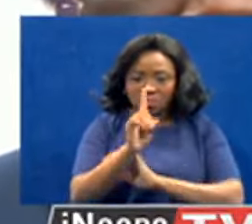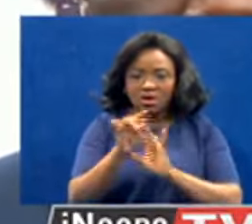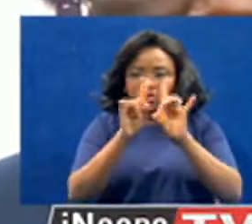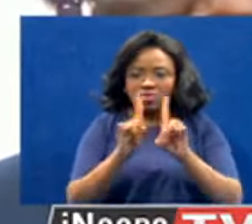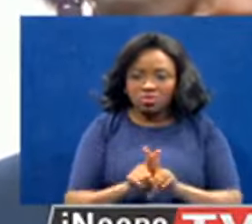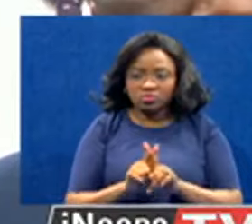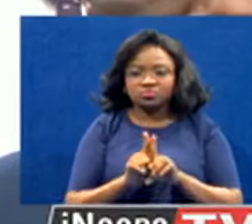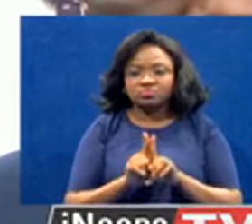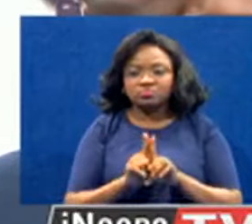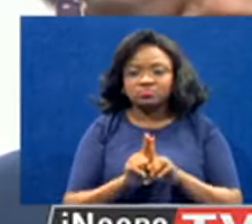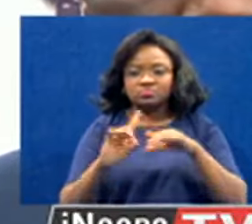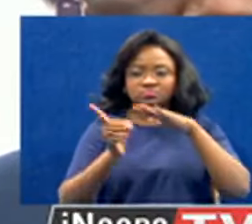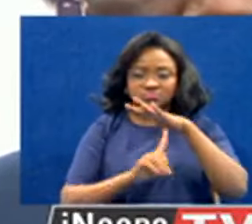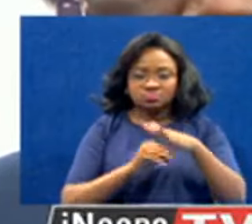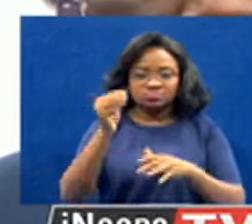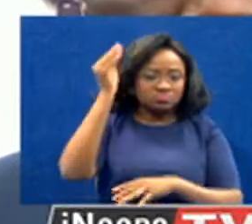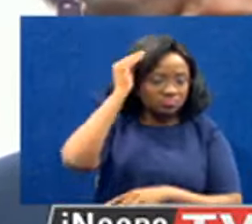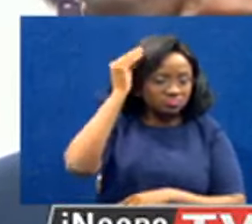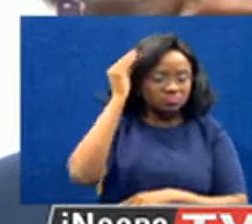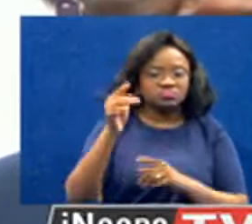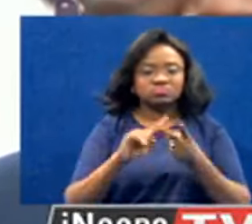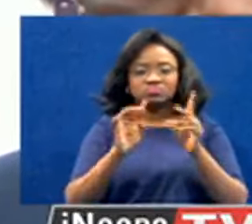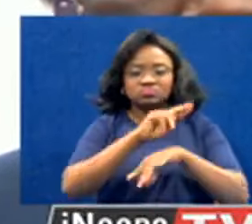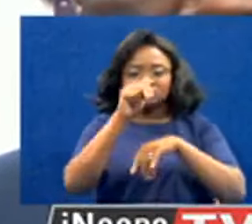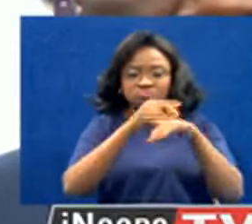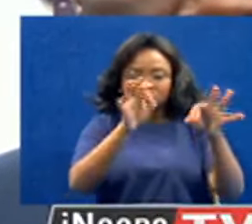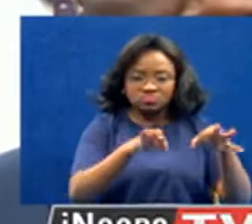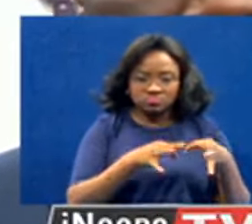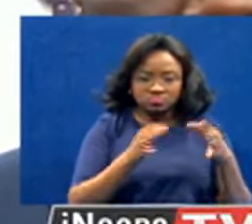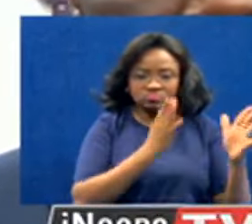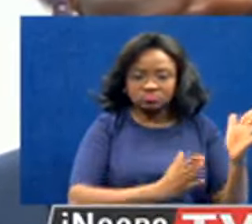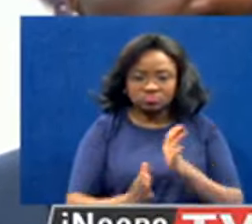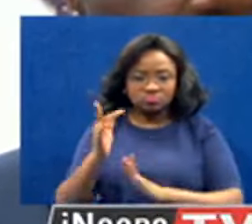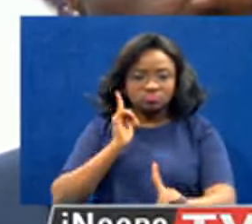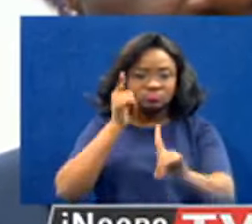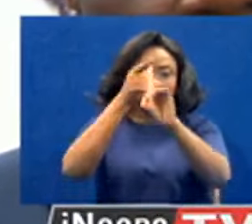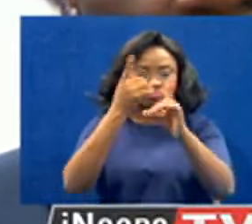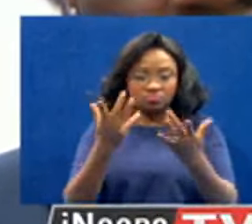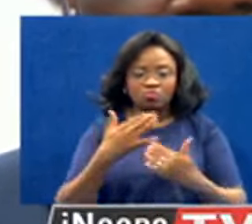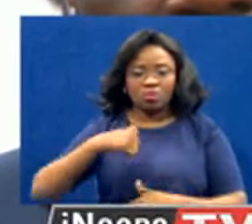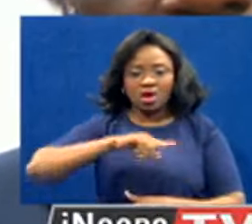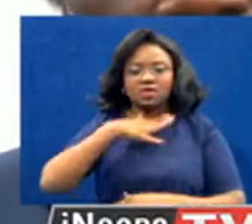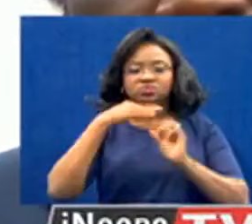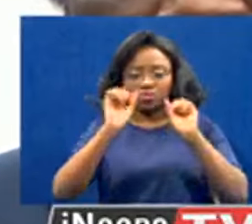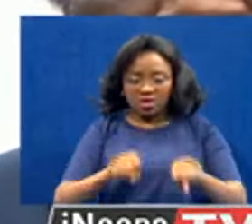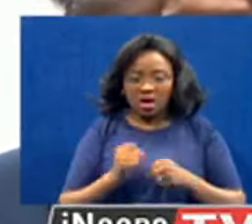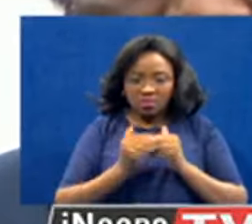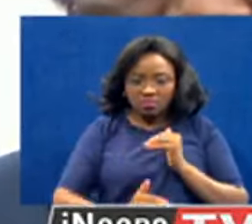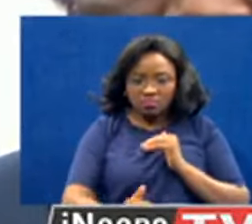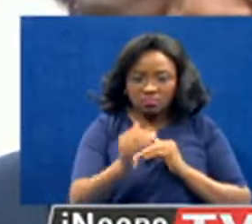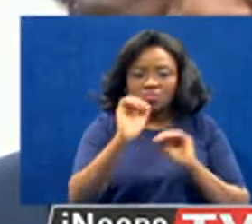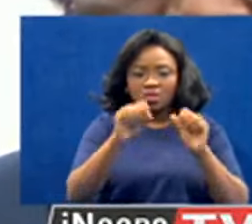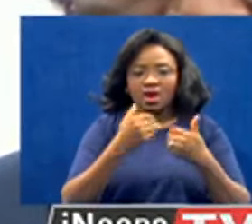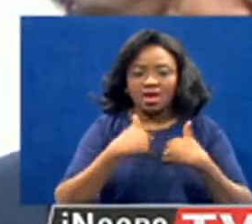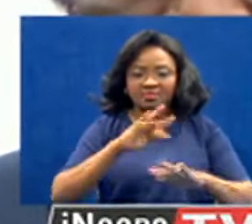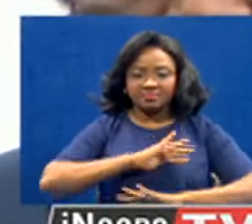of and the National Treasury and Planning, so that we can be able, going forward, have data that we can